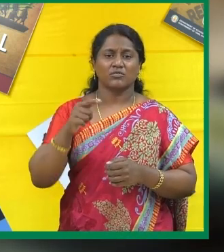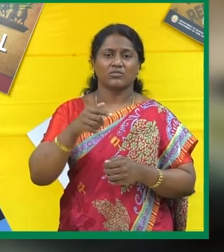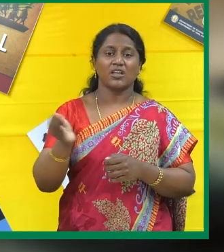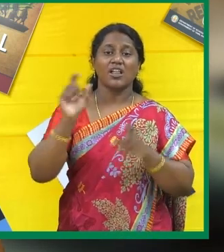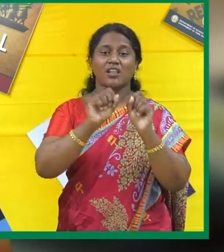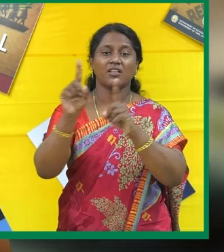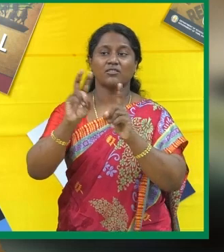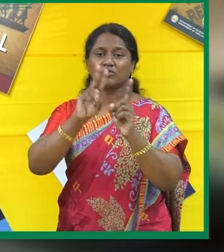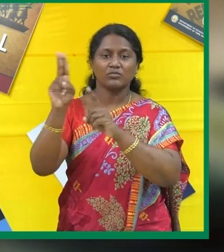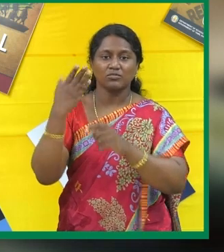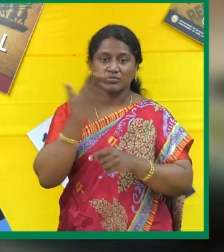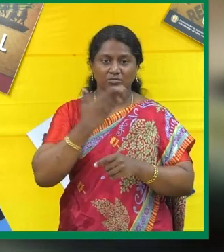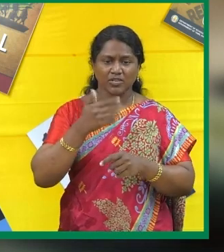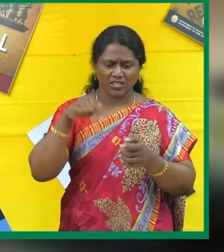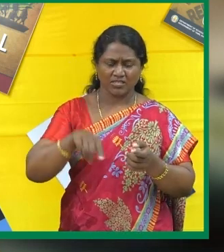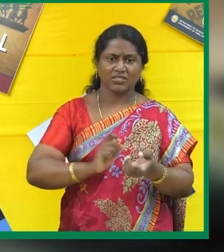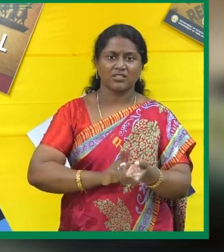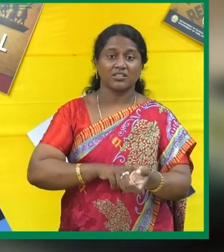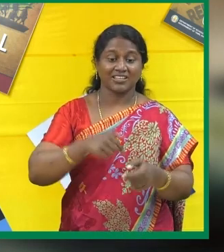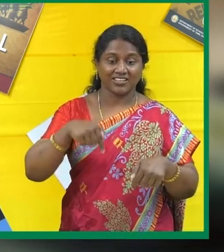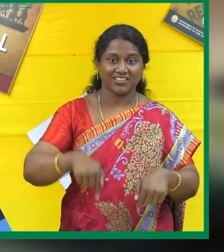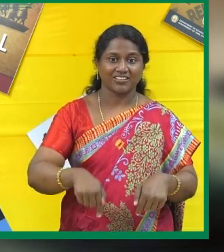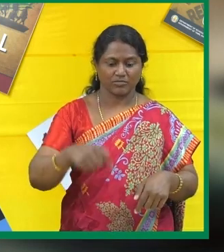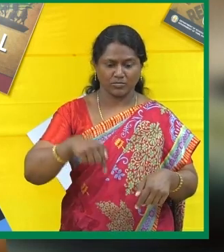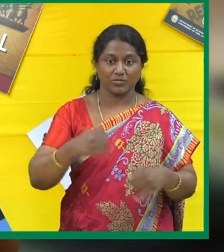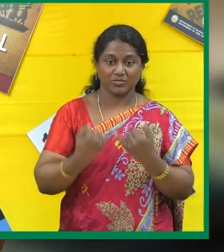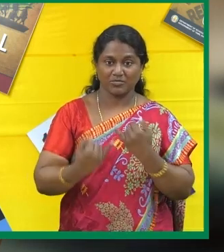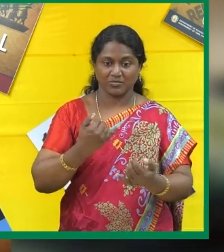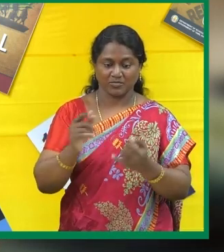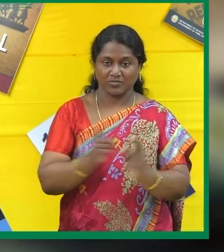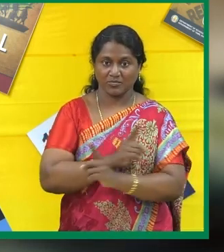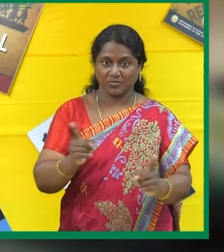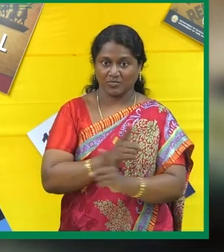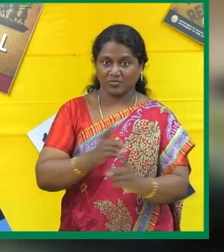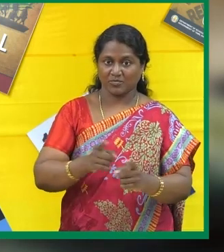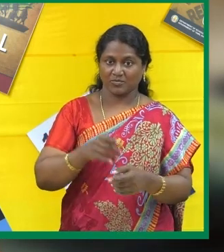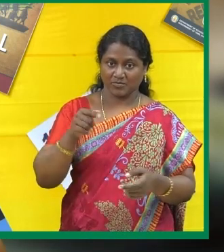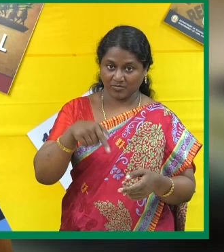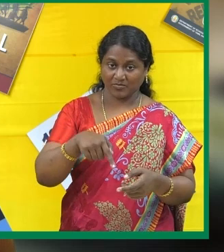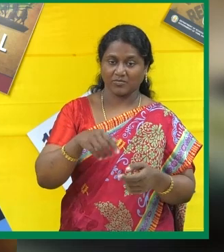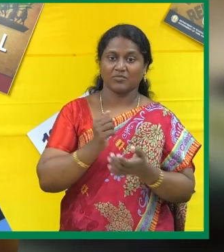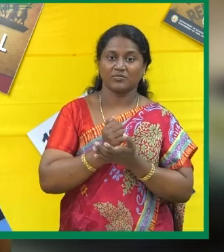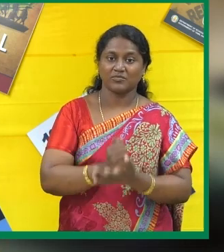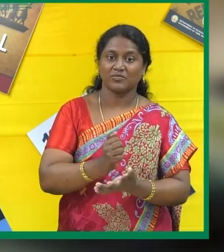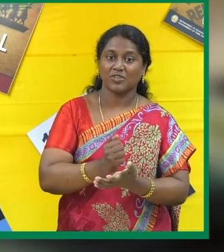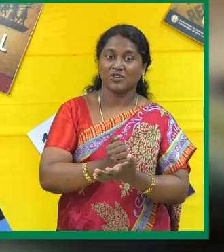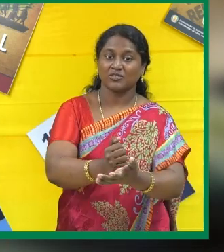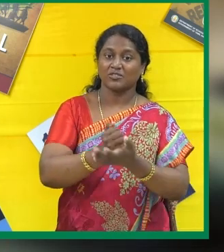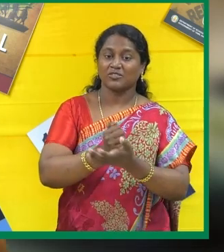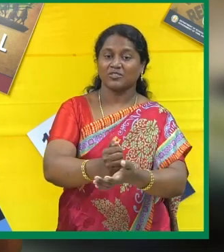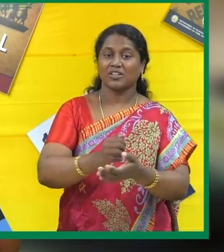studies. At this time, it will be very useful to listen to our poet's words. Henry Van Dyke